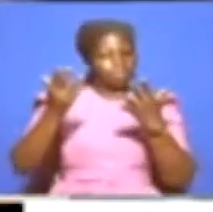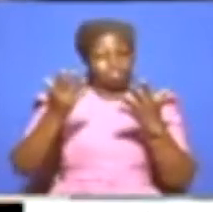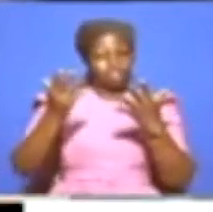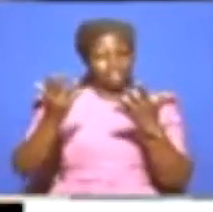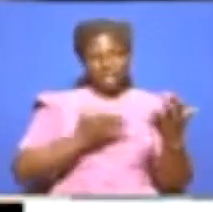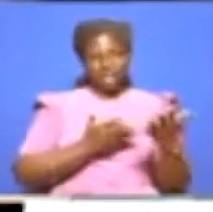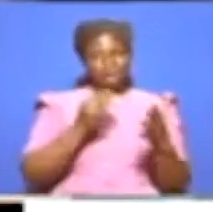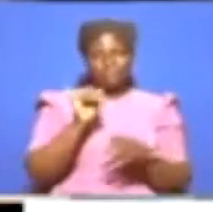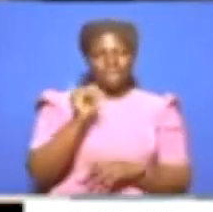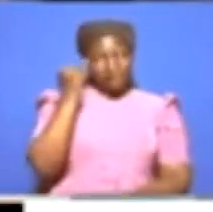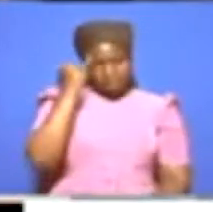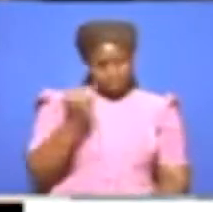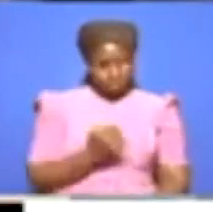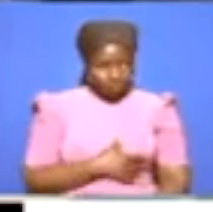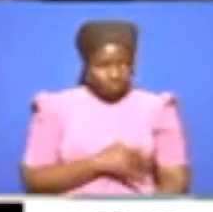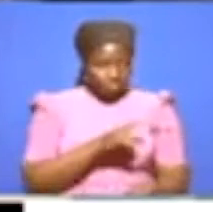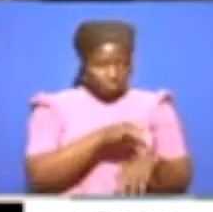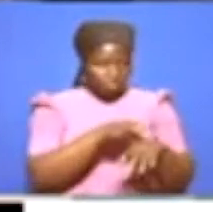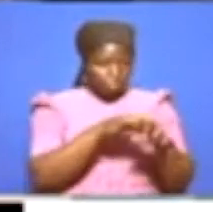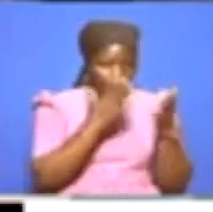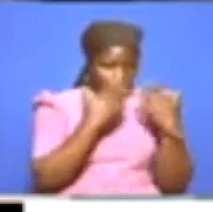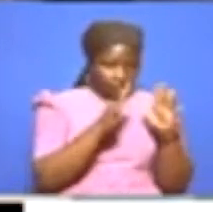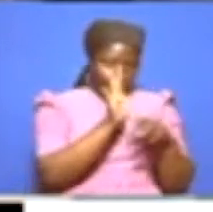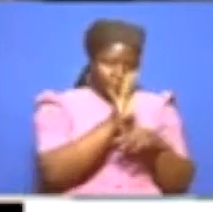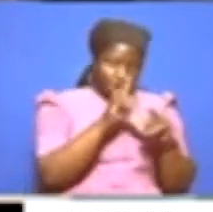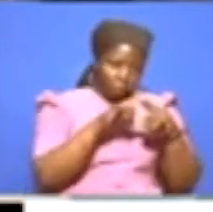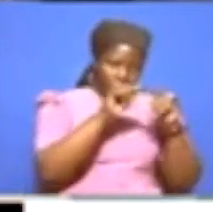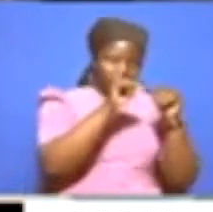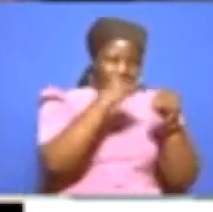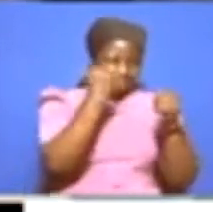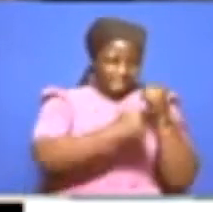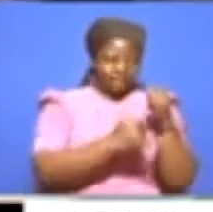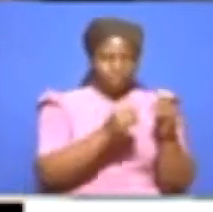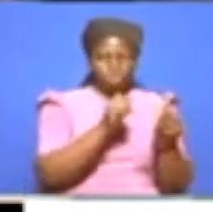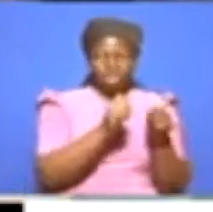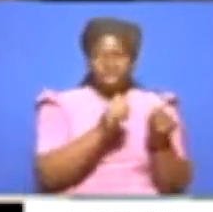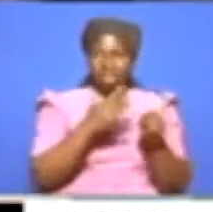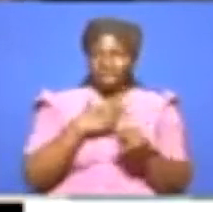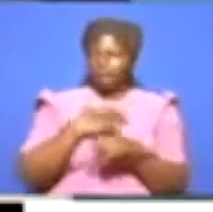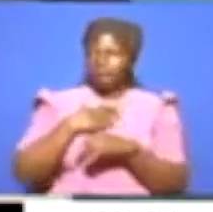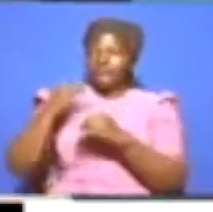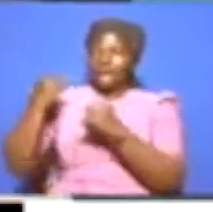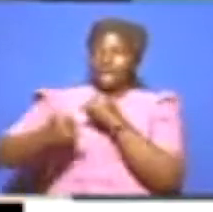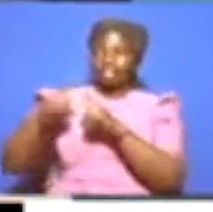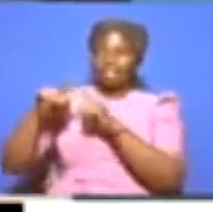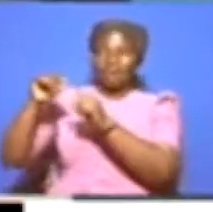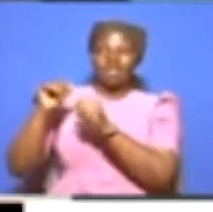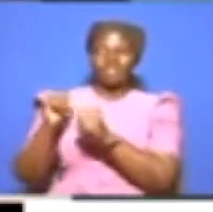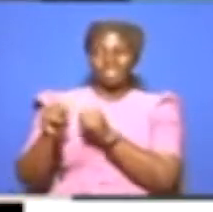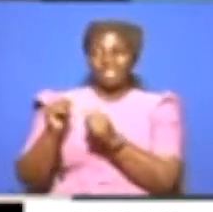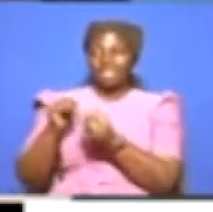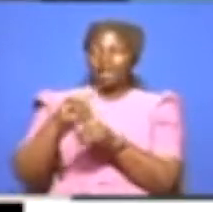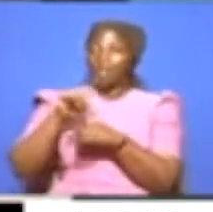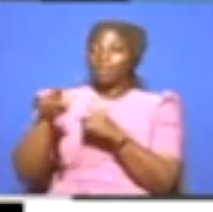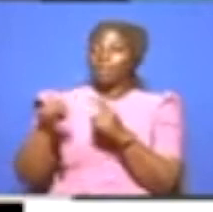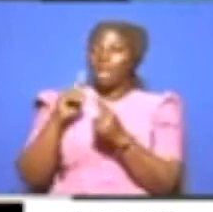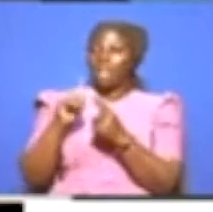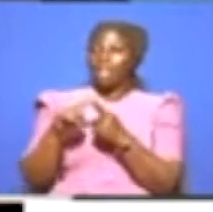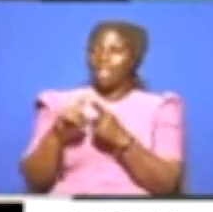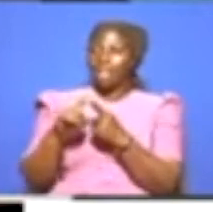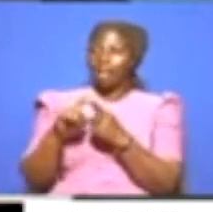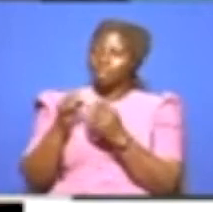up, perhaps, what are your closing remarks? My closing remarks is when you, if you're a